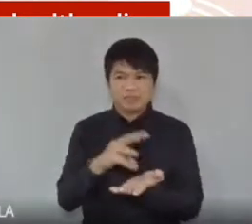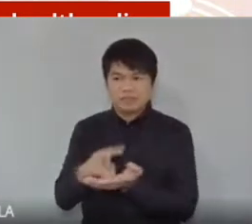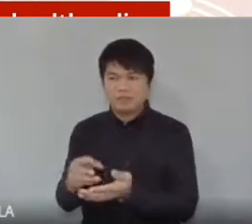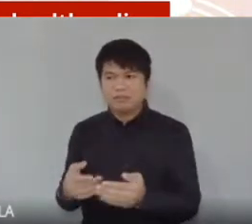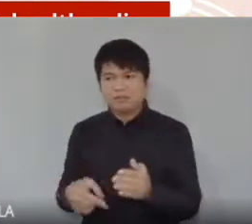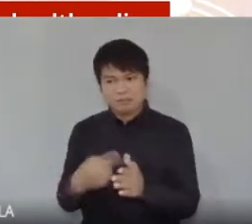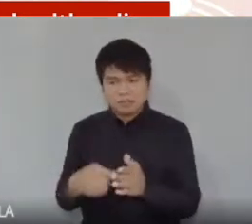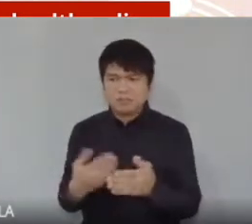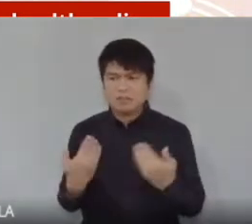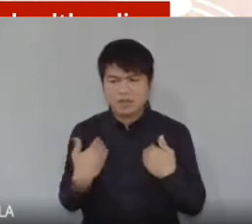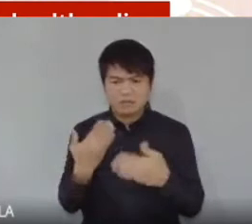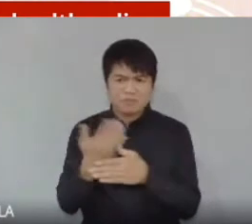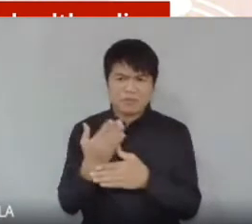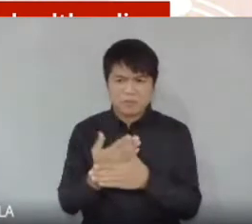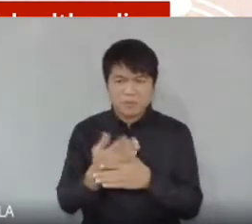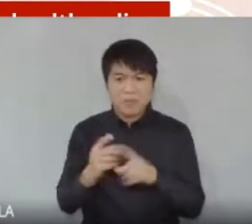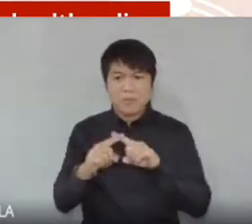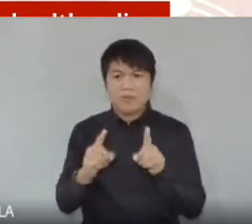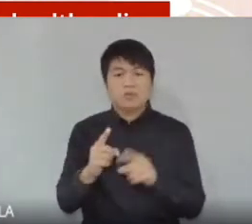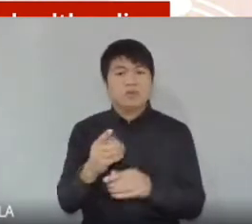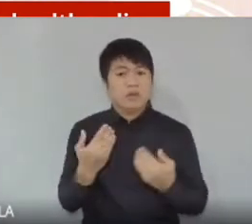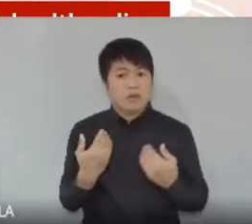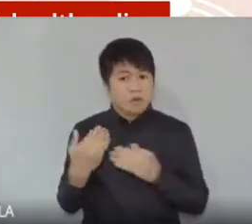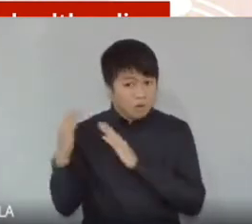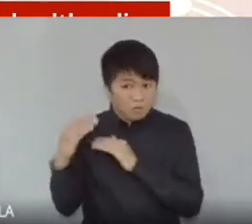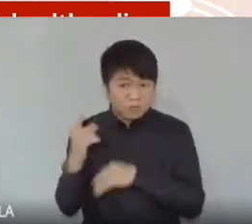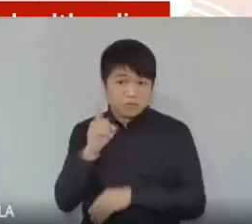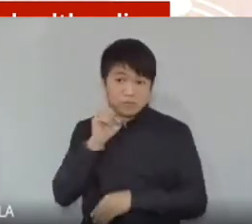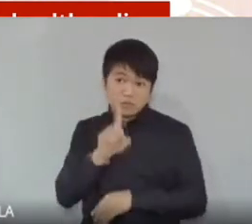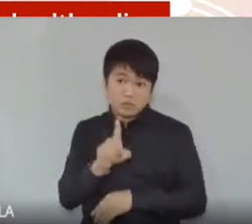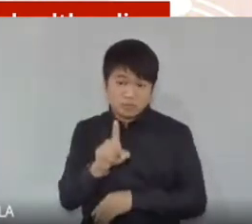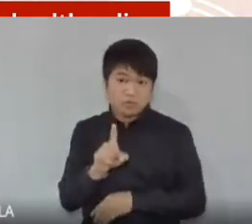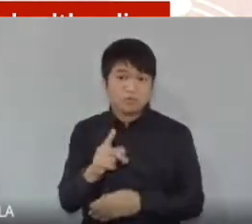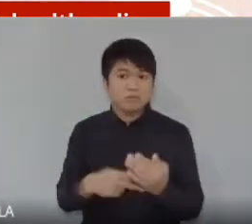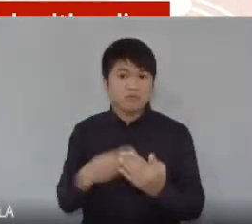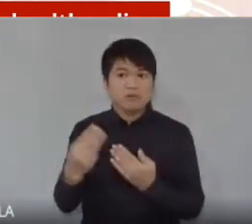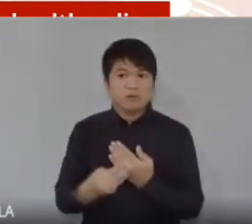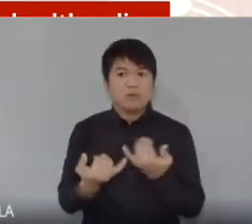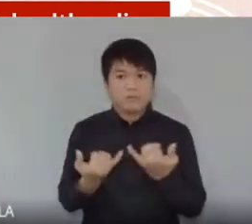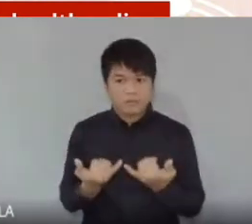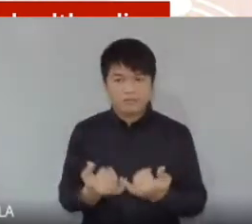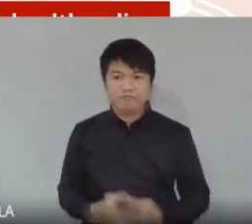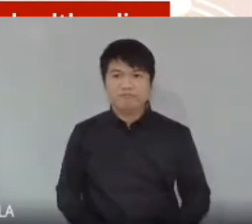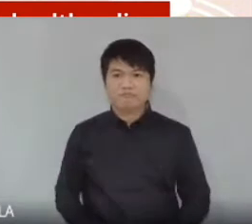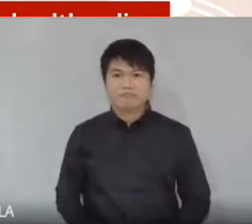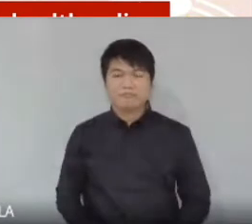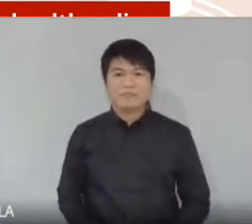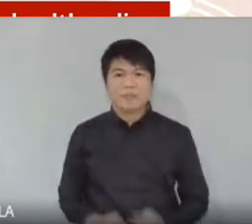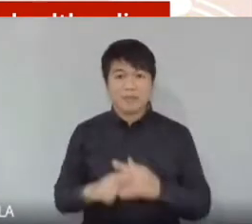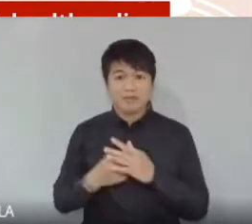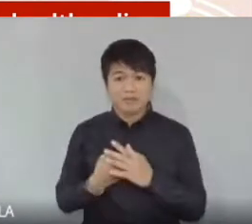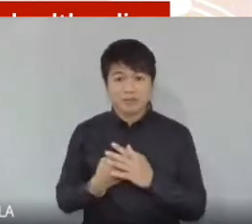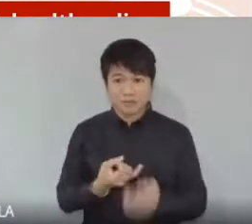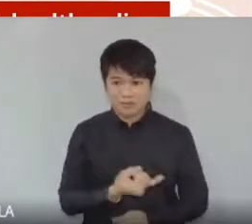and there, but we hope to have a smooth program flow for today's program. To start, I would like to